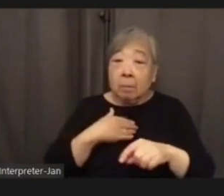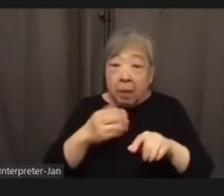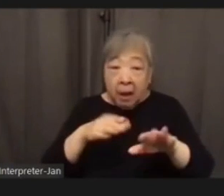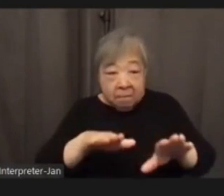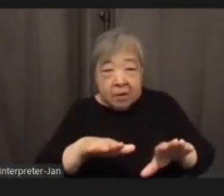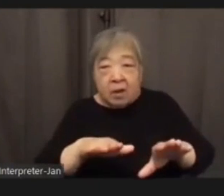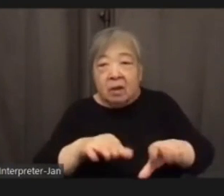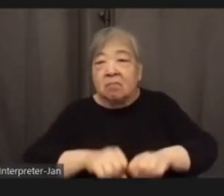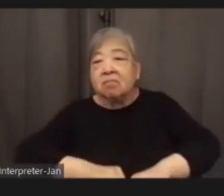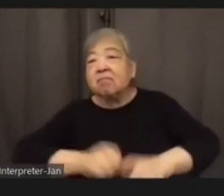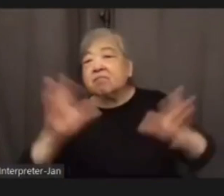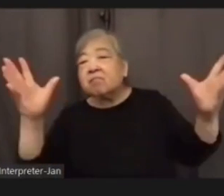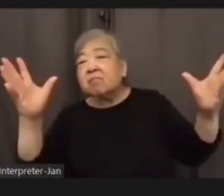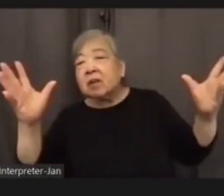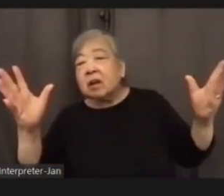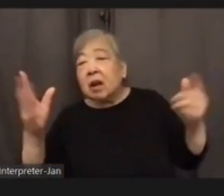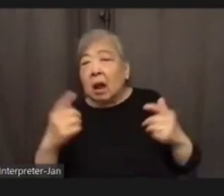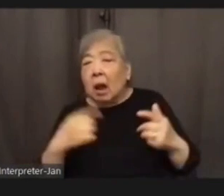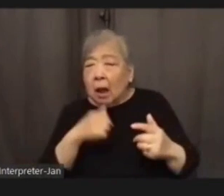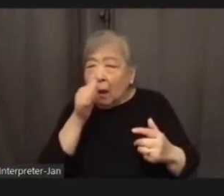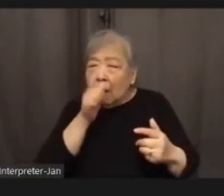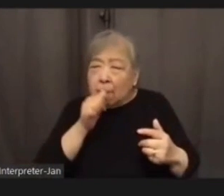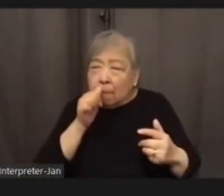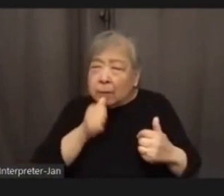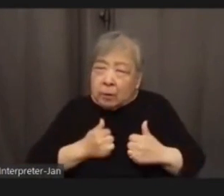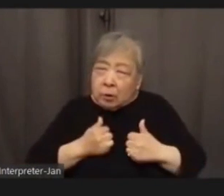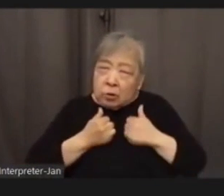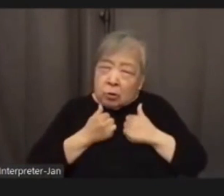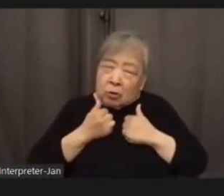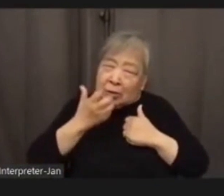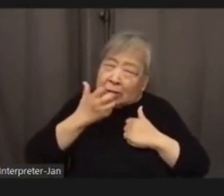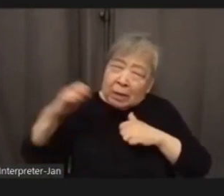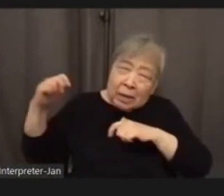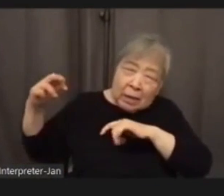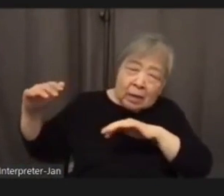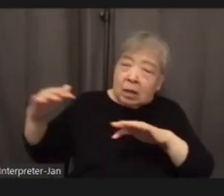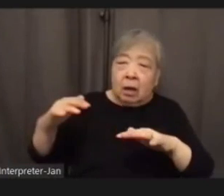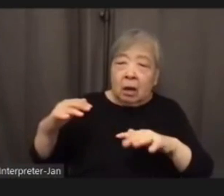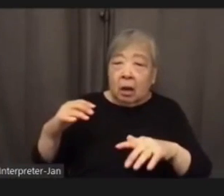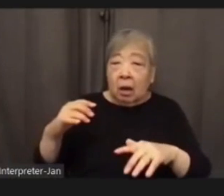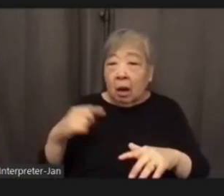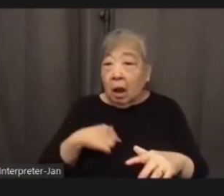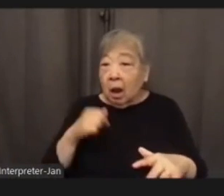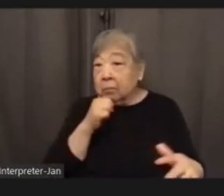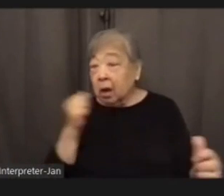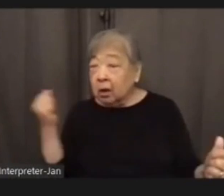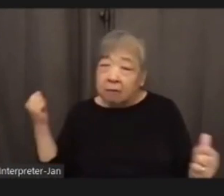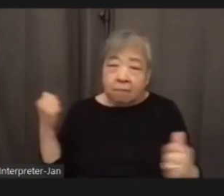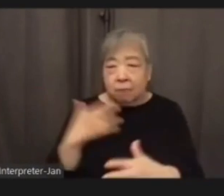feet. I have endured the heat. I'm not afraid to leave.